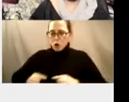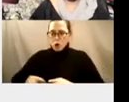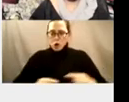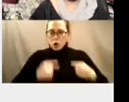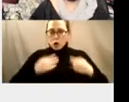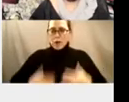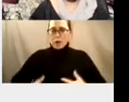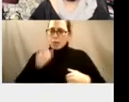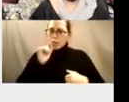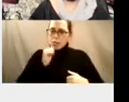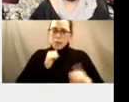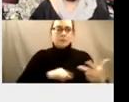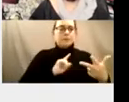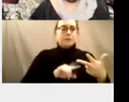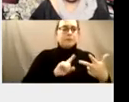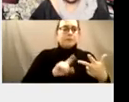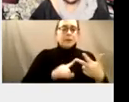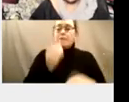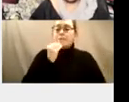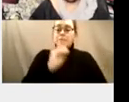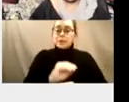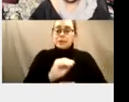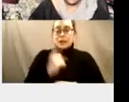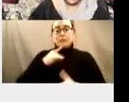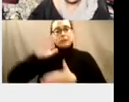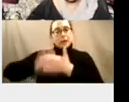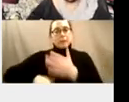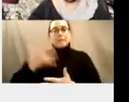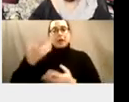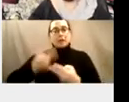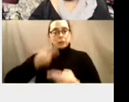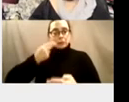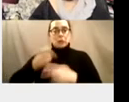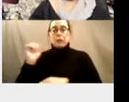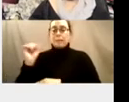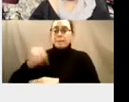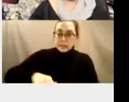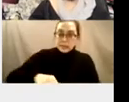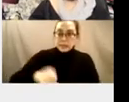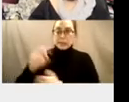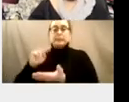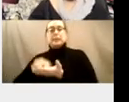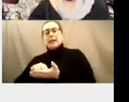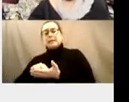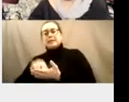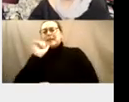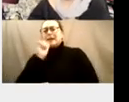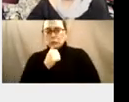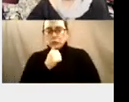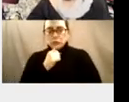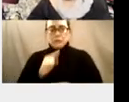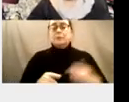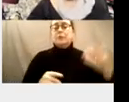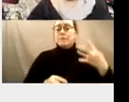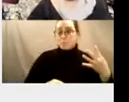3, feed the cats equals -5 spoons, bending and standing, ouch. 4, have